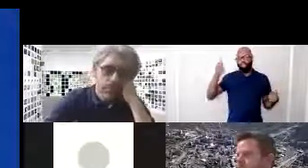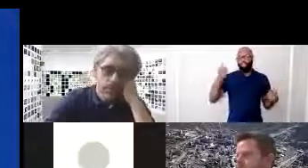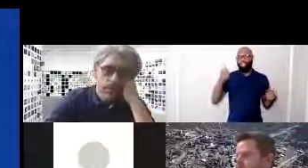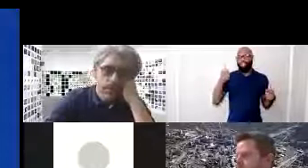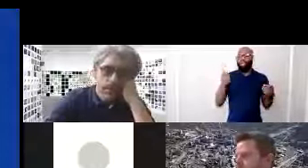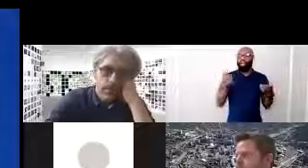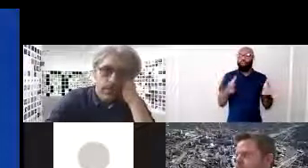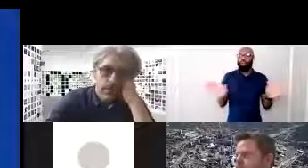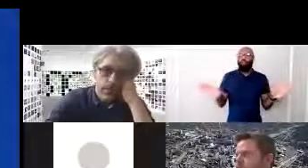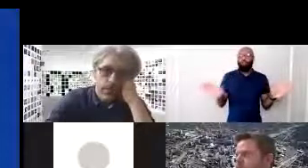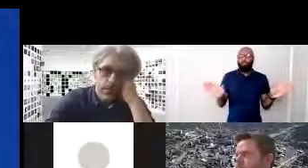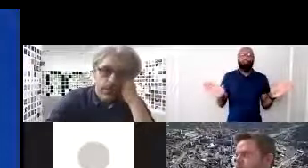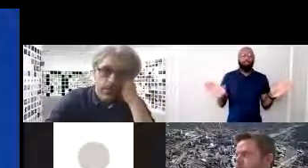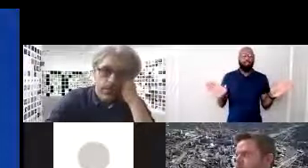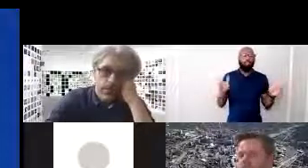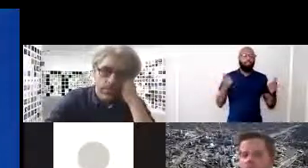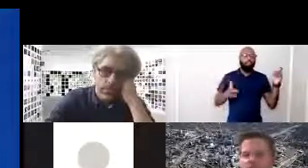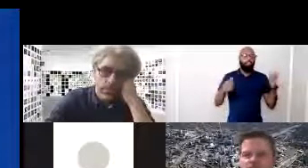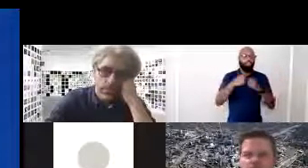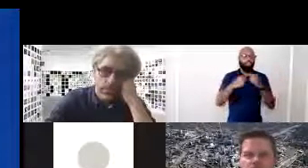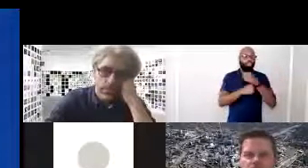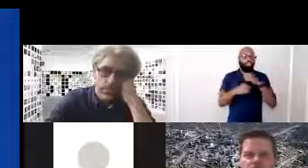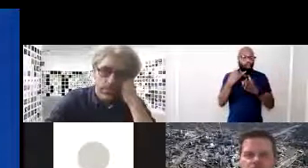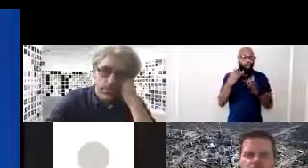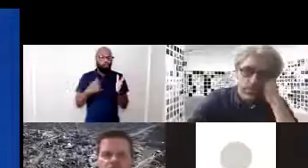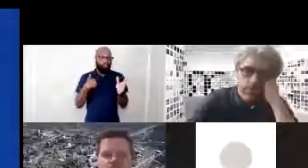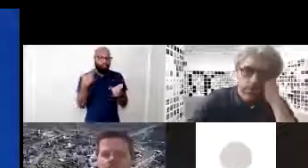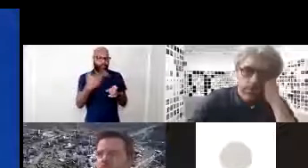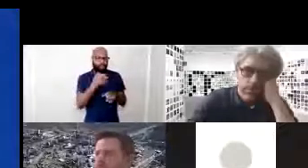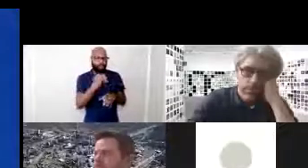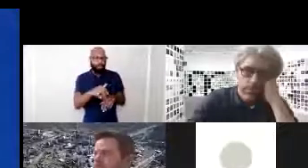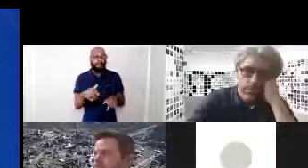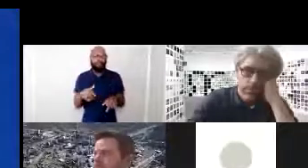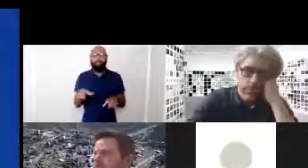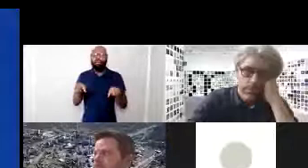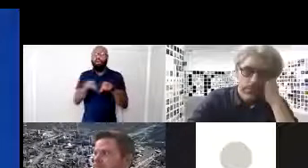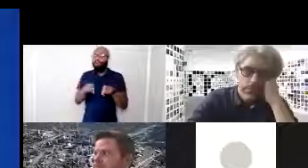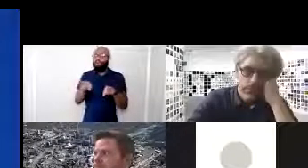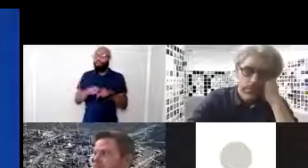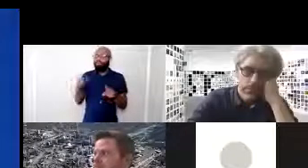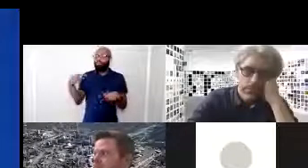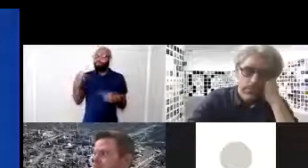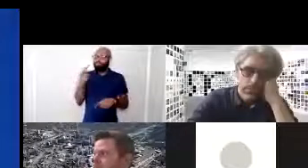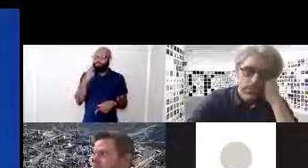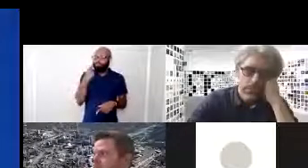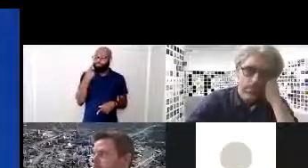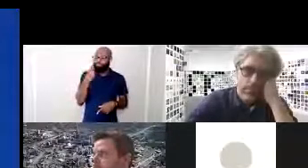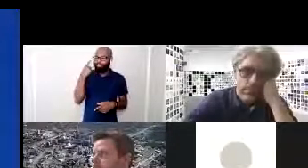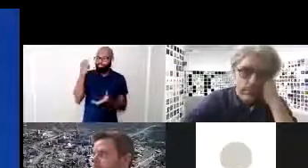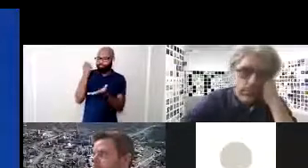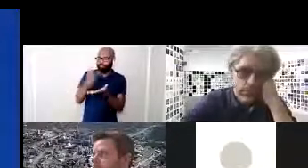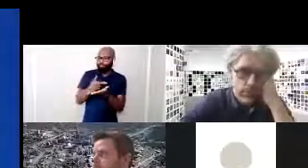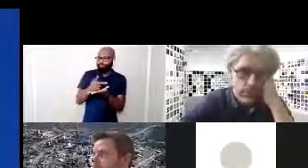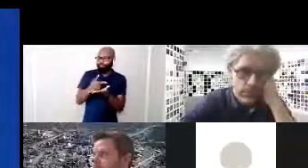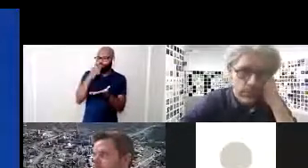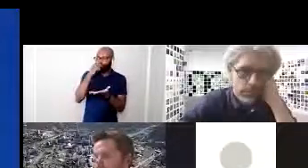infrastructure art, I would call it, in that second bucket. So there has been, and then there's also been, just like recently, I think there was approved for North